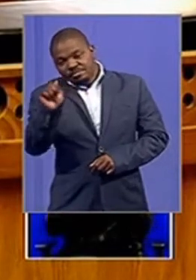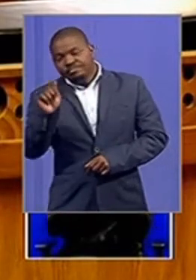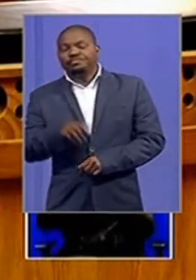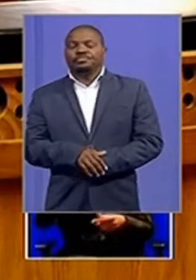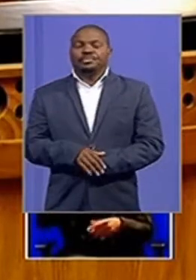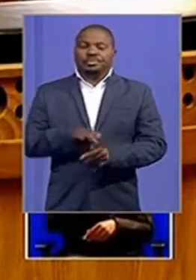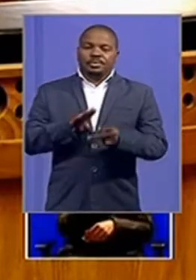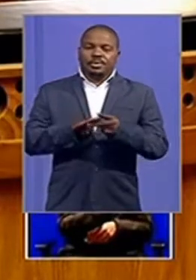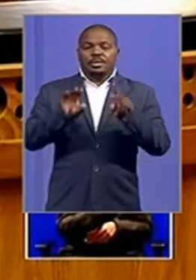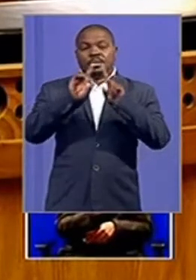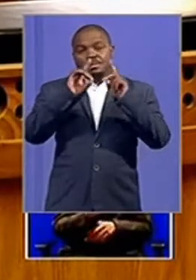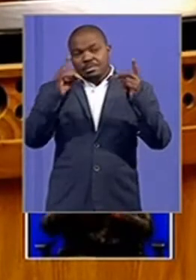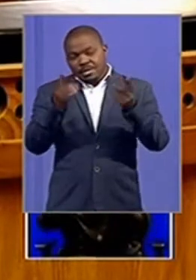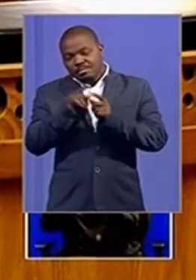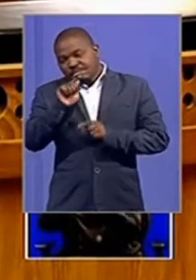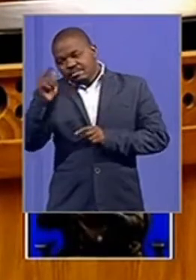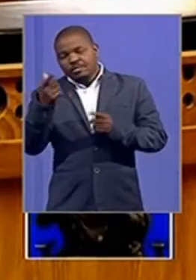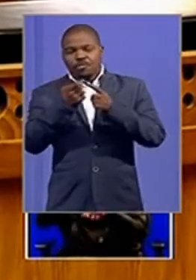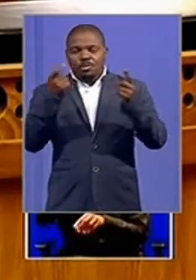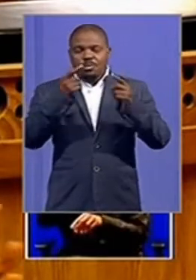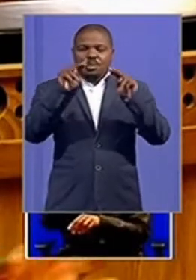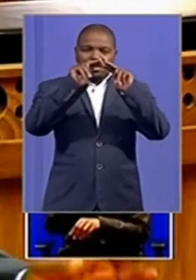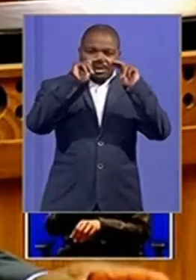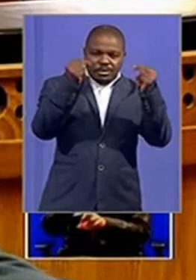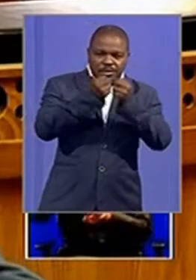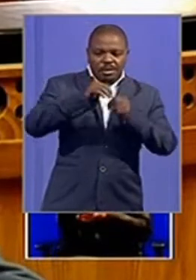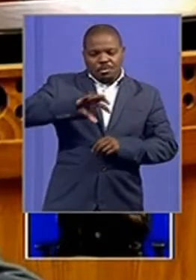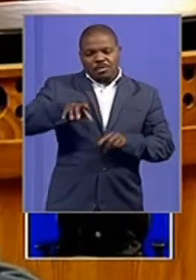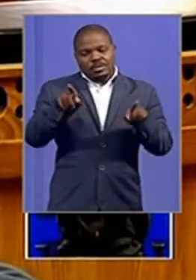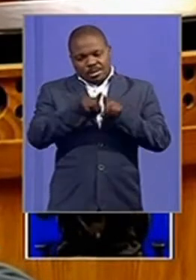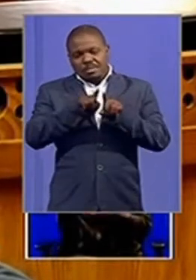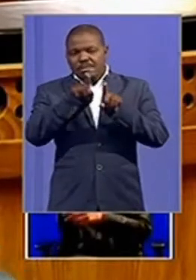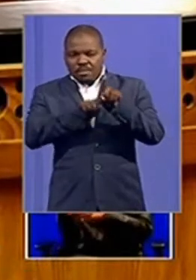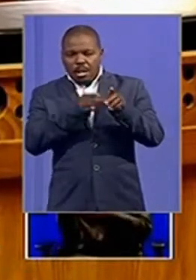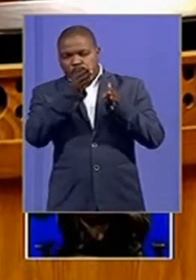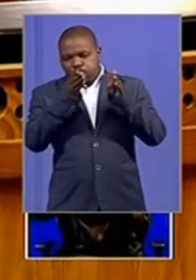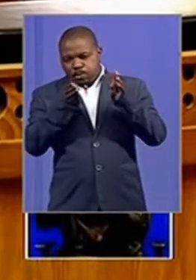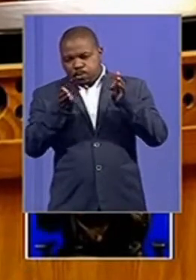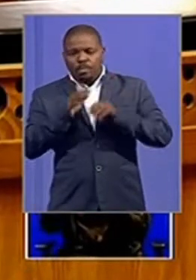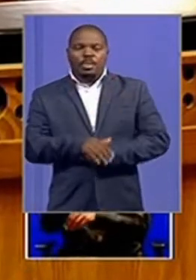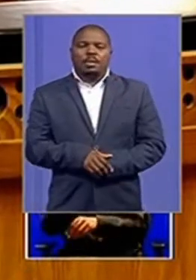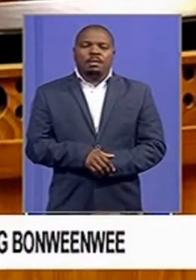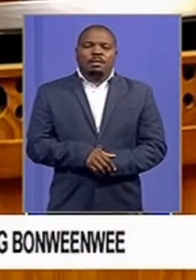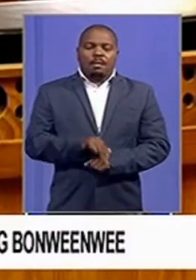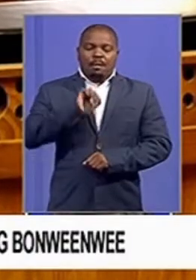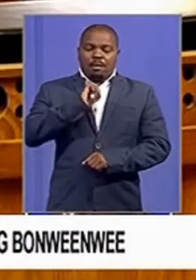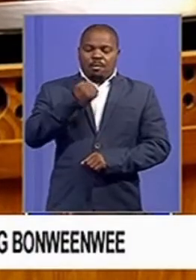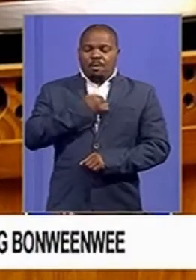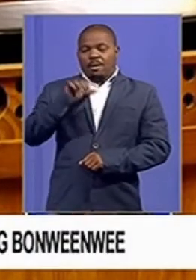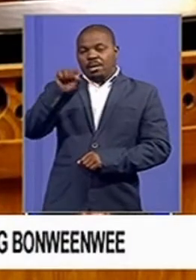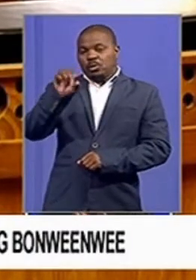in departments, both at provincial and national level, and in our state-owned